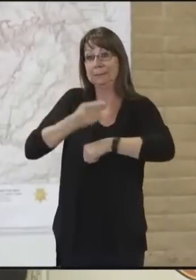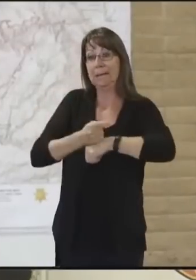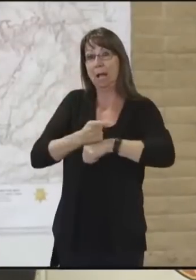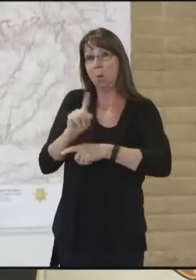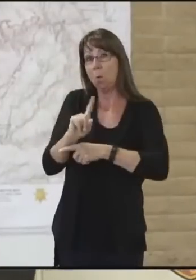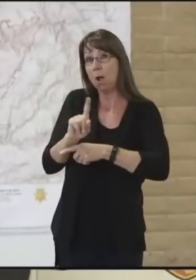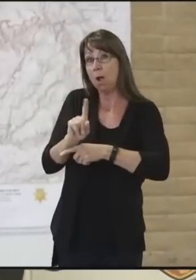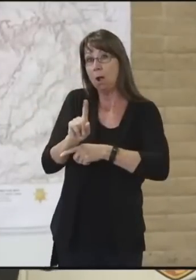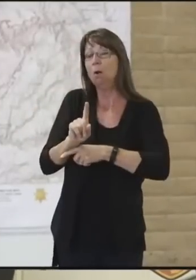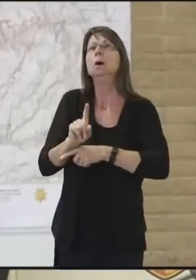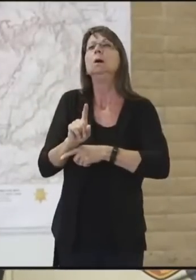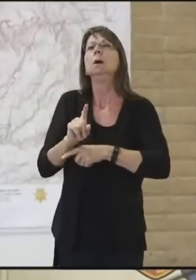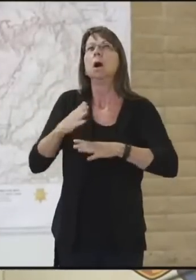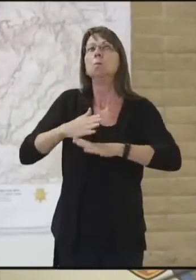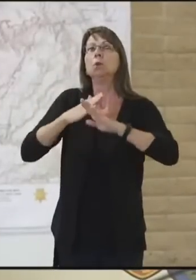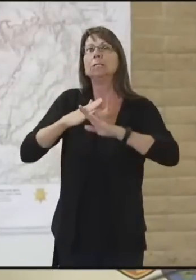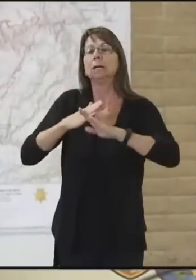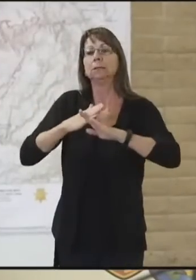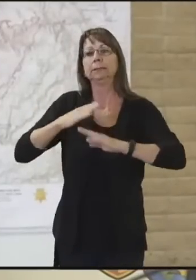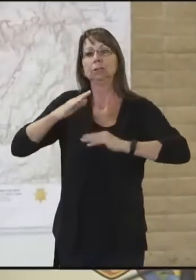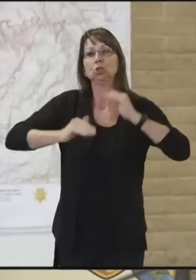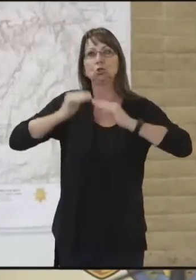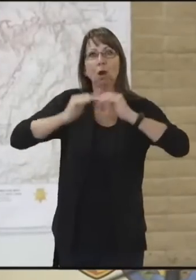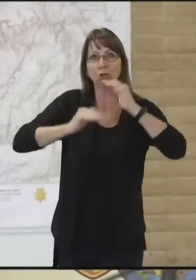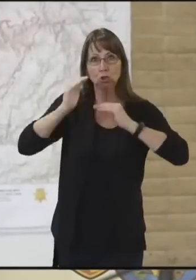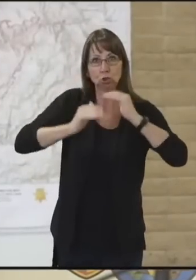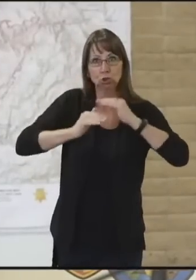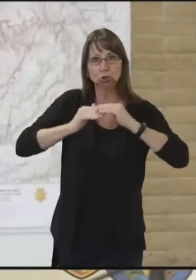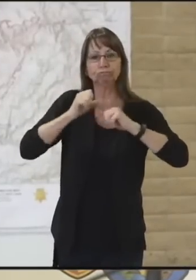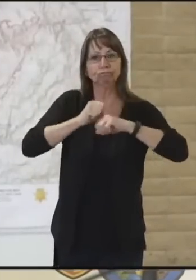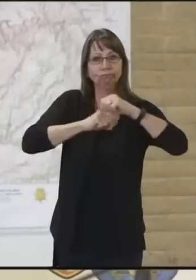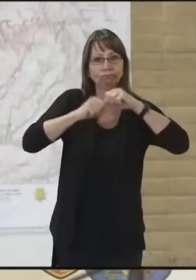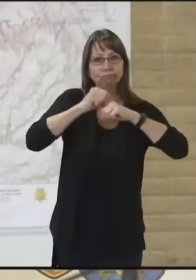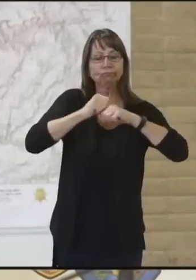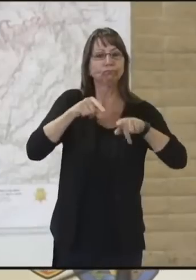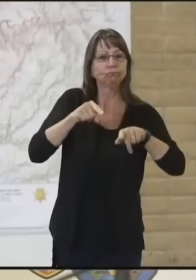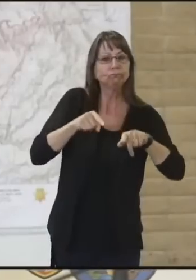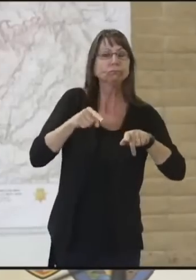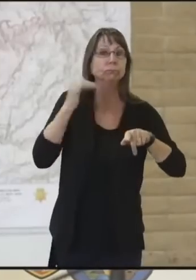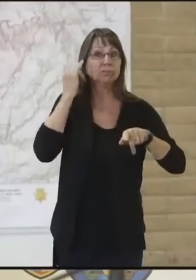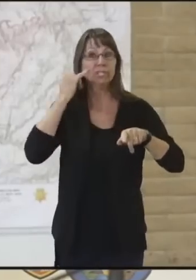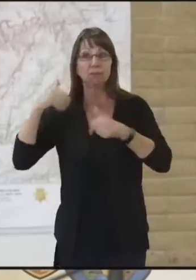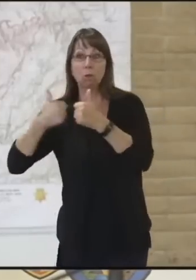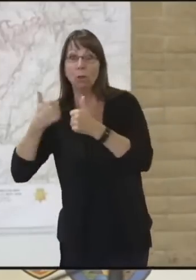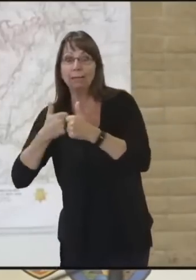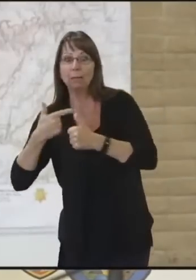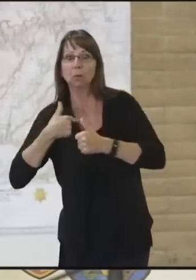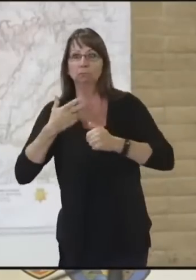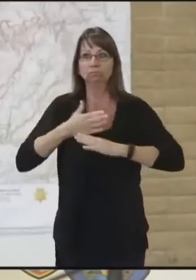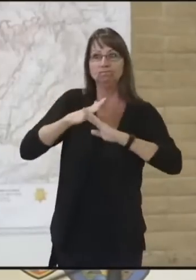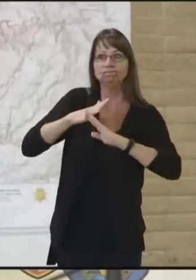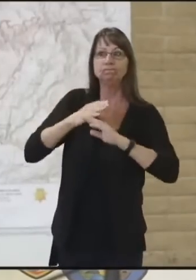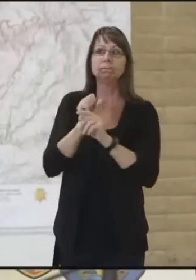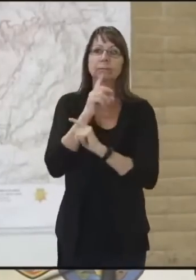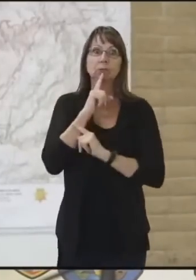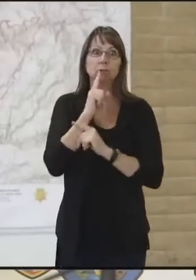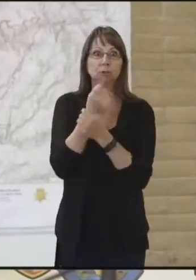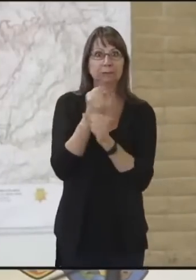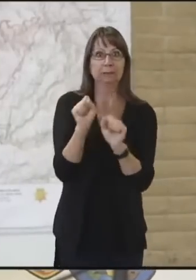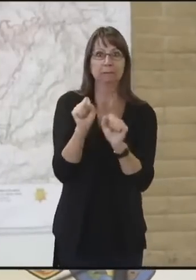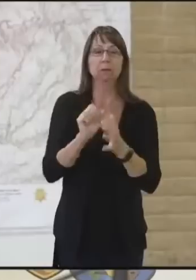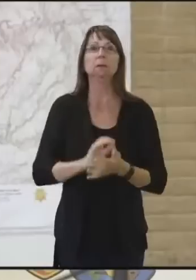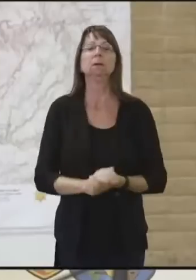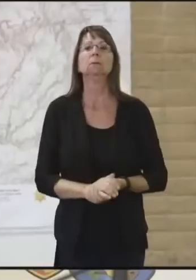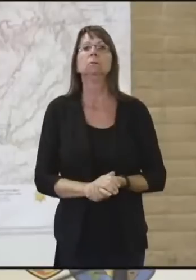on protecting any structures that are threatened and ensuring that those areas are made safe. With